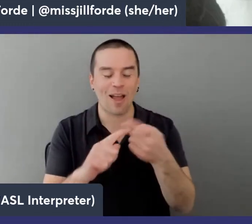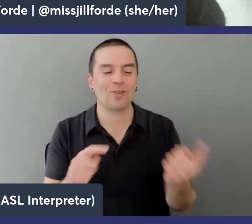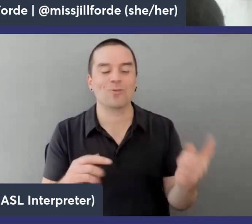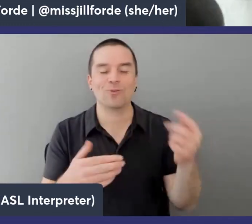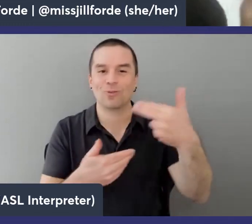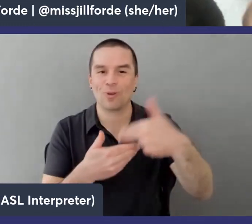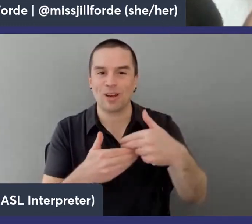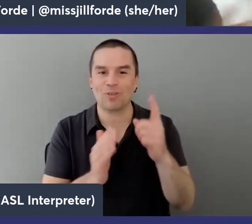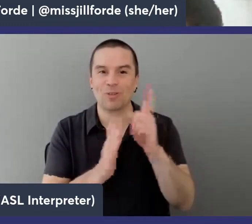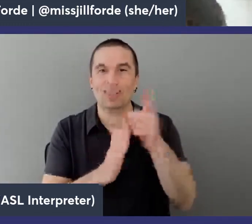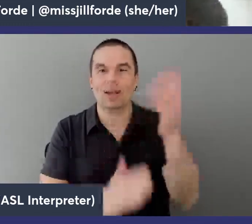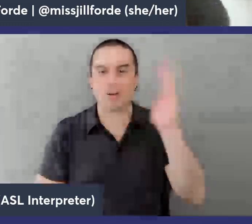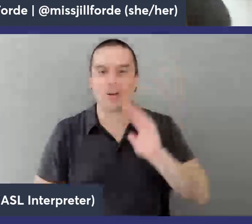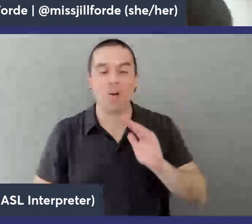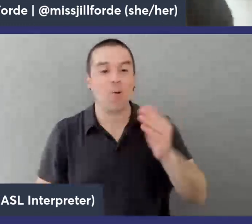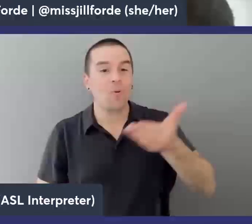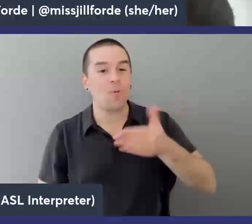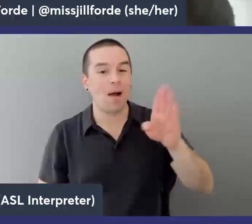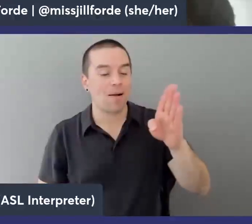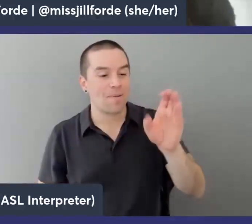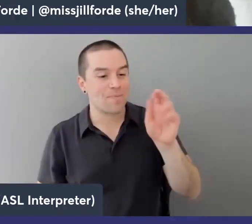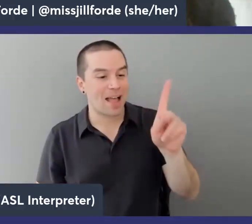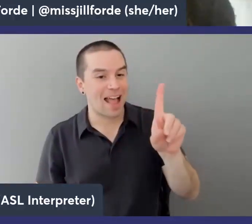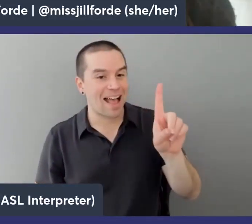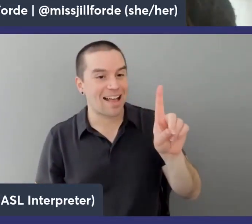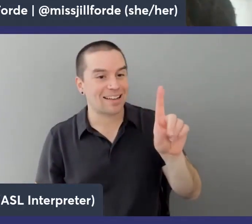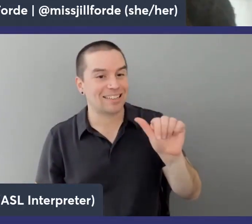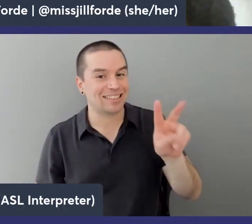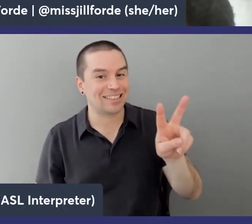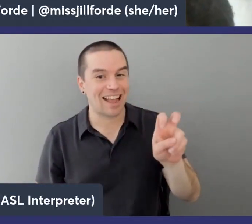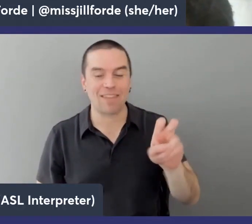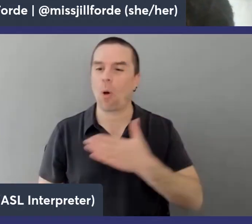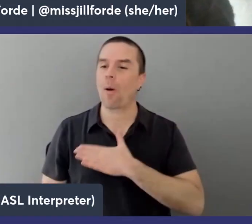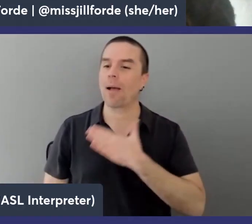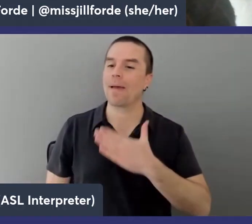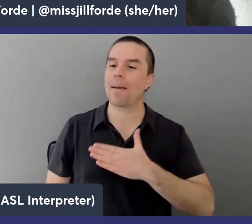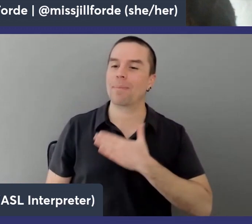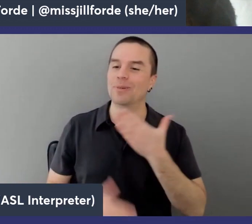Welcome back, Dave. Yes. Glad to be here.